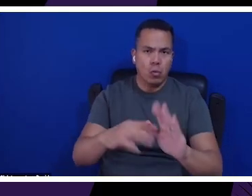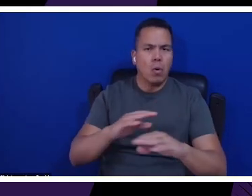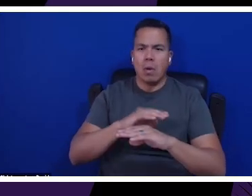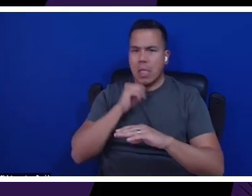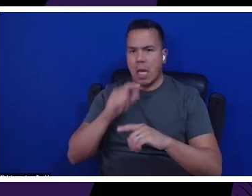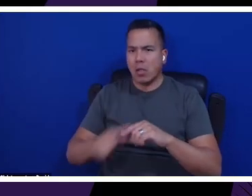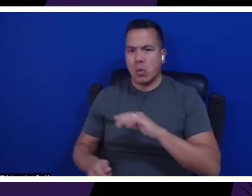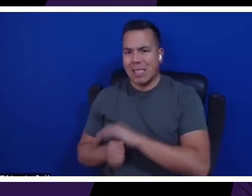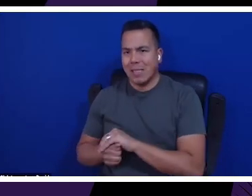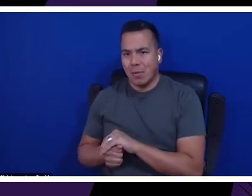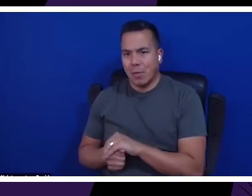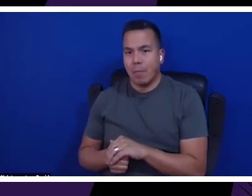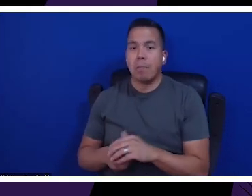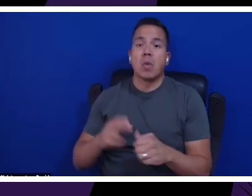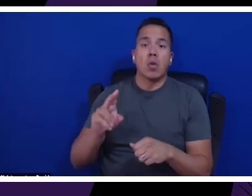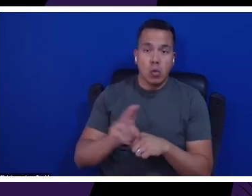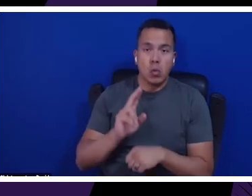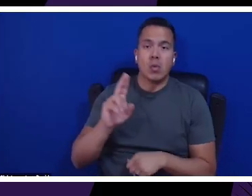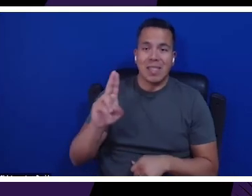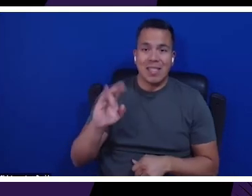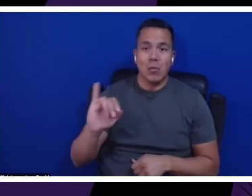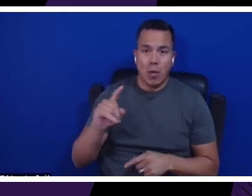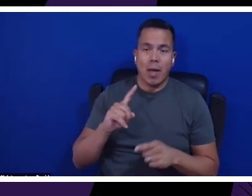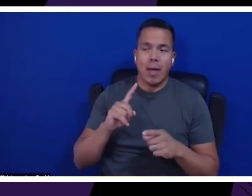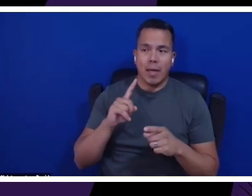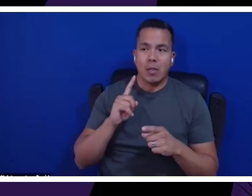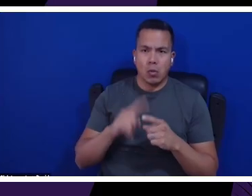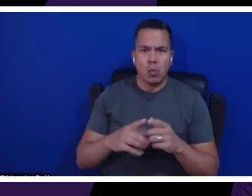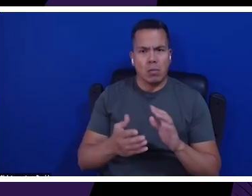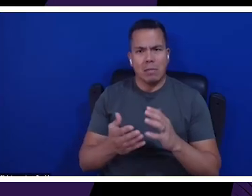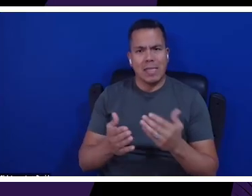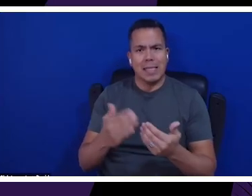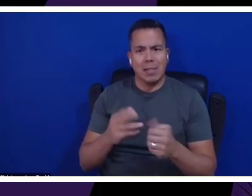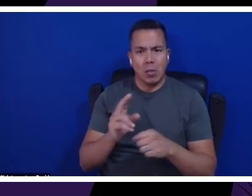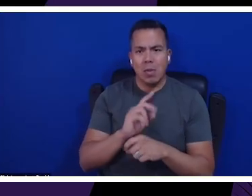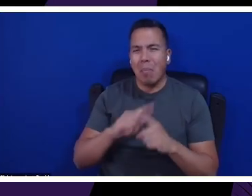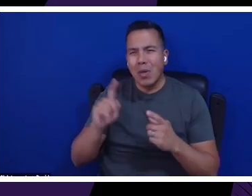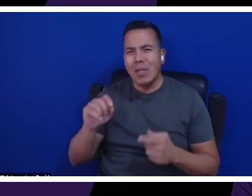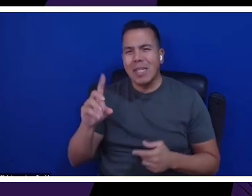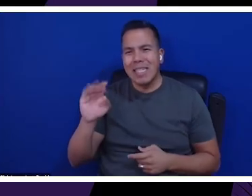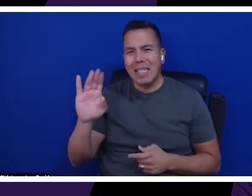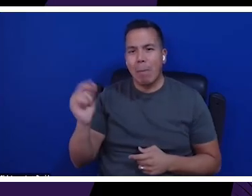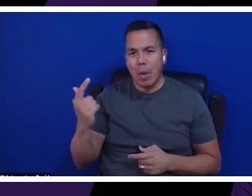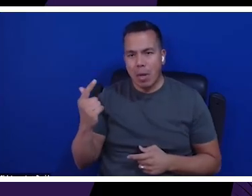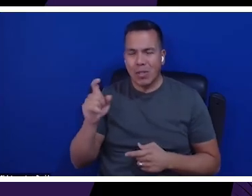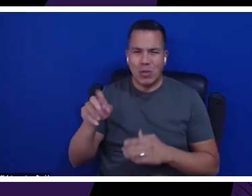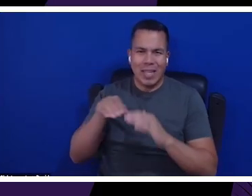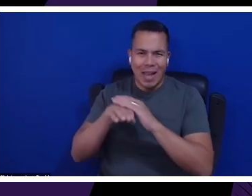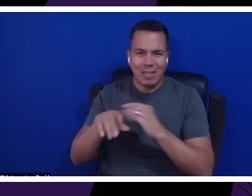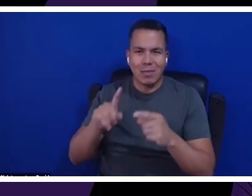to facilitate, but you need to debug sometimes. So you should have access to the functions and